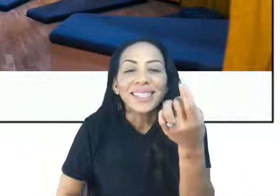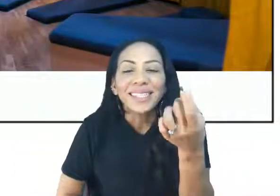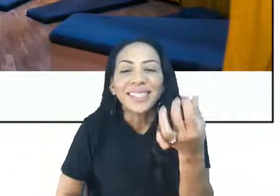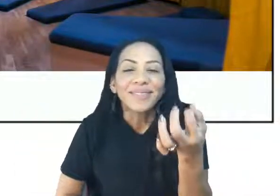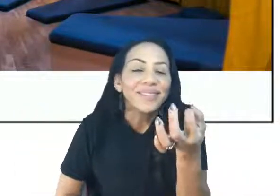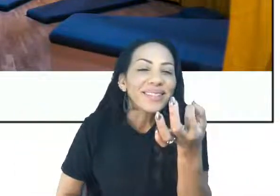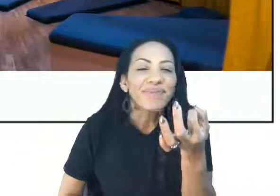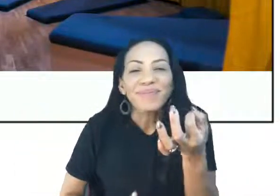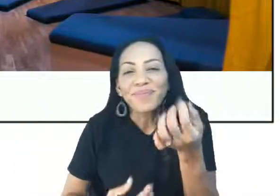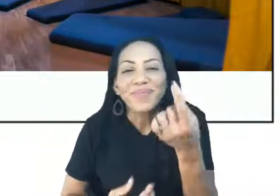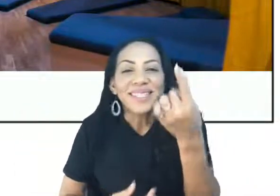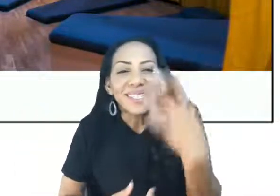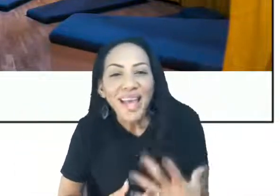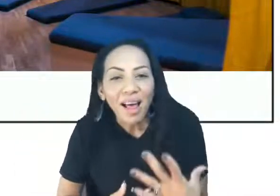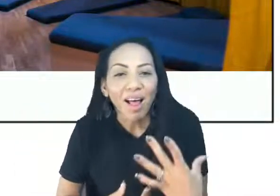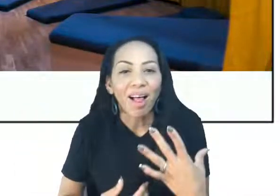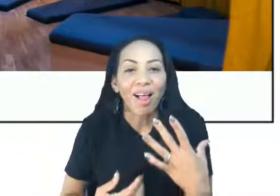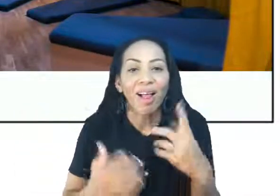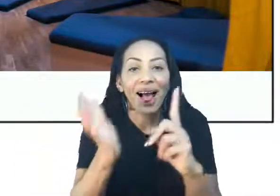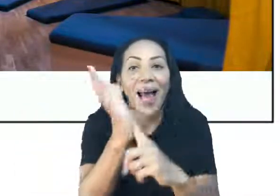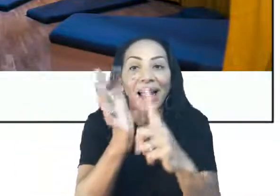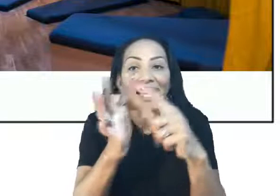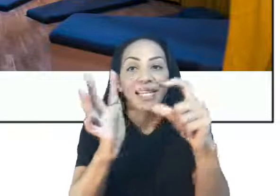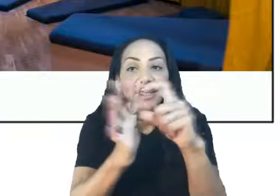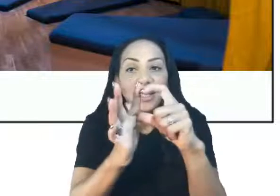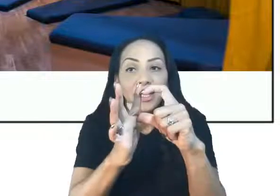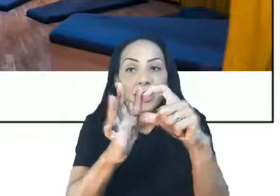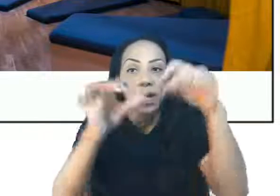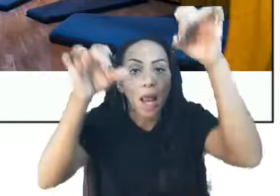ceiling in a kind of constellation.